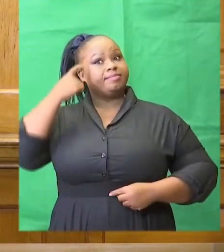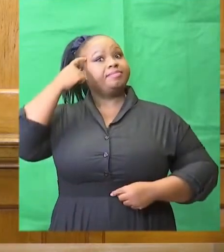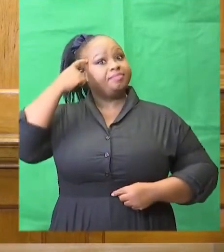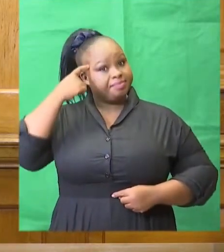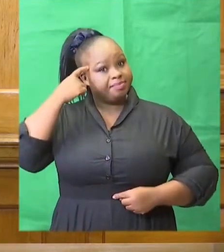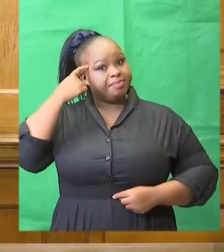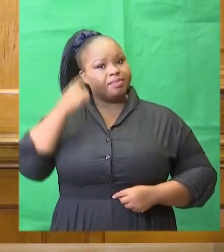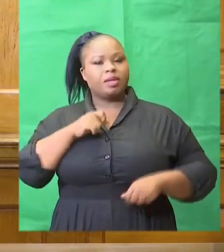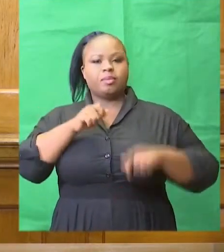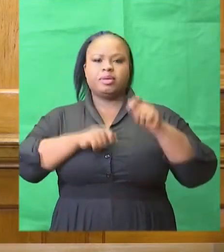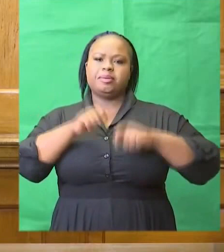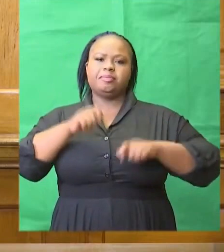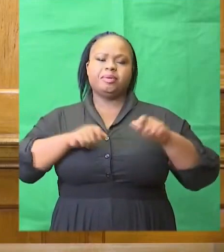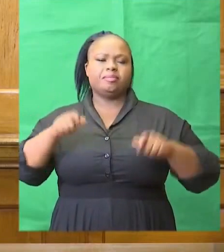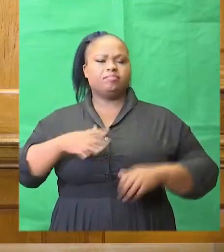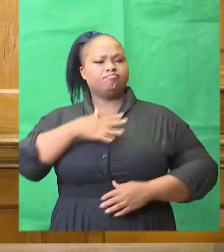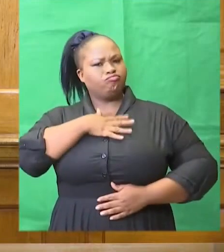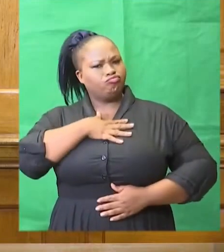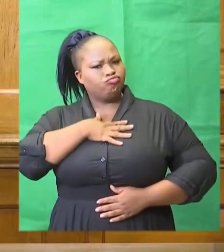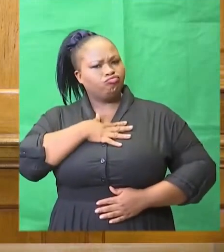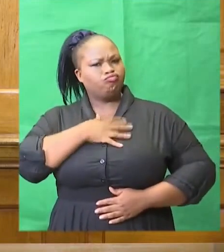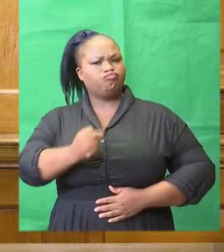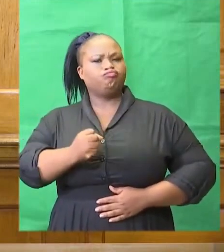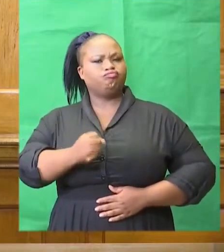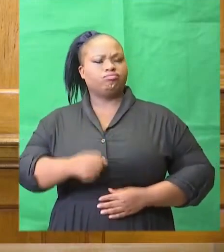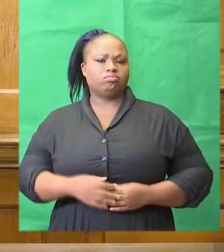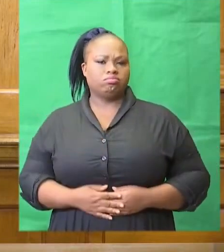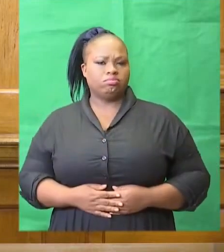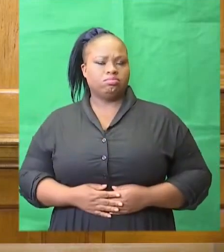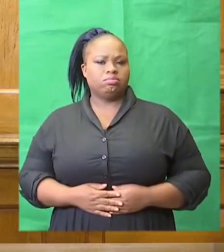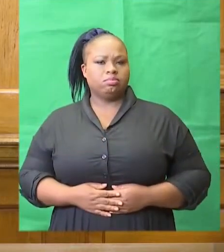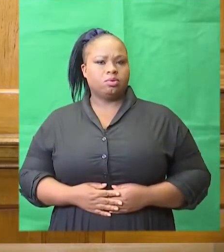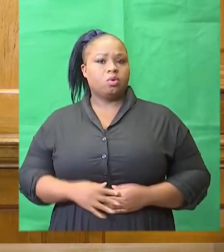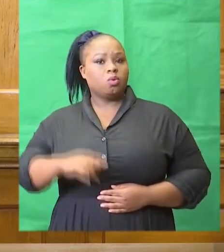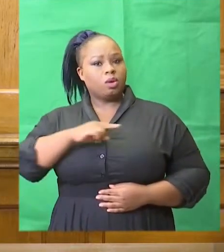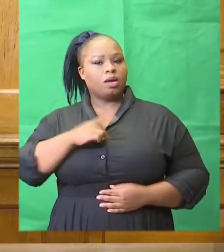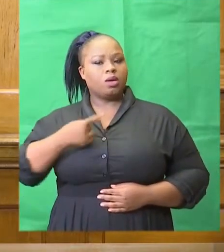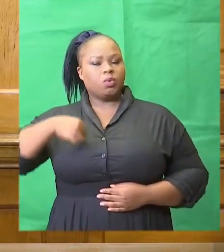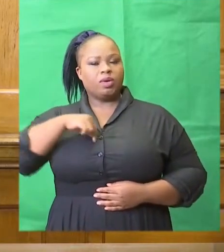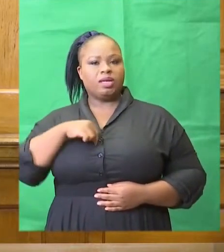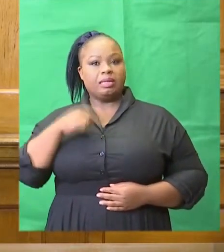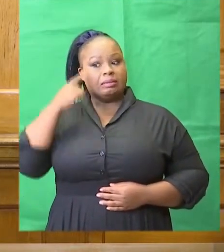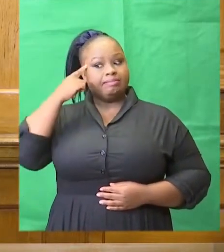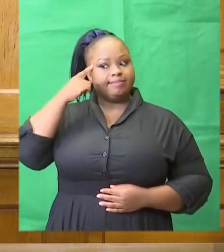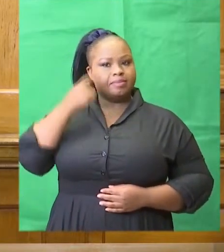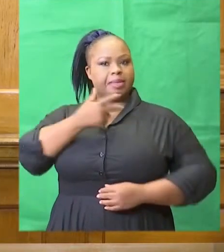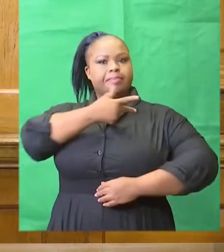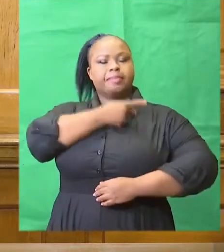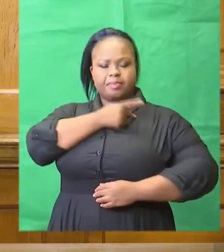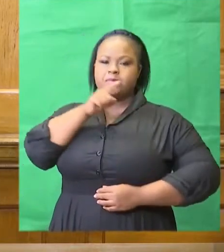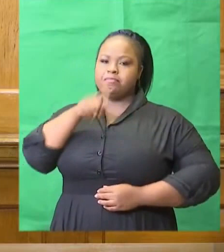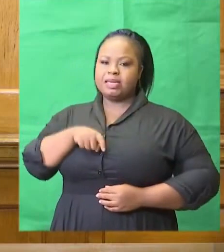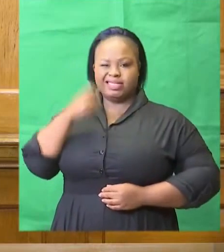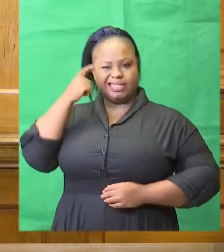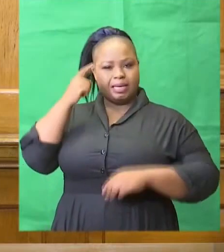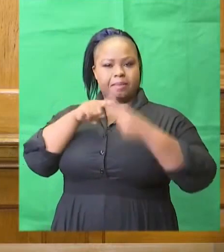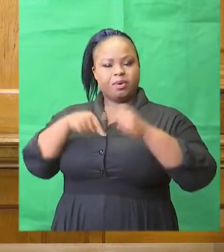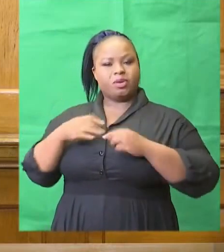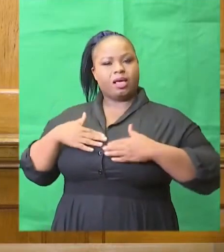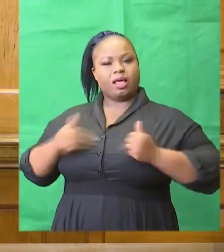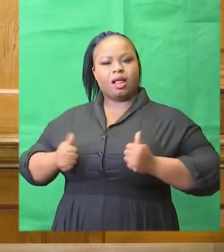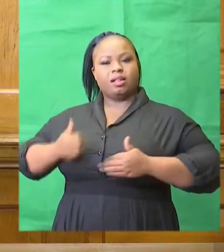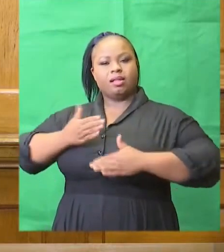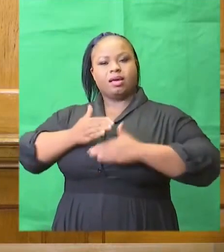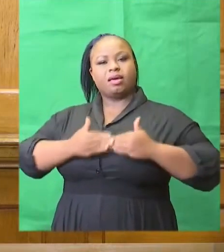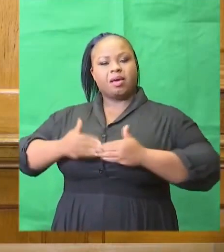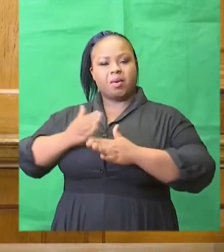people who have been courageous when we consider getting vaccinated. By